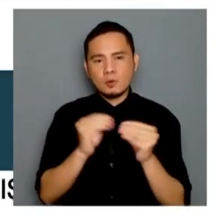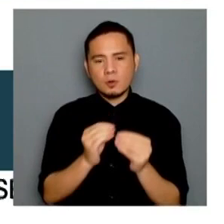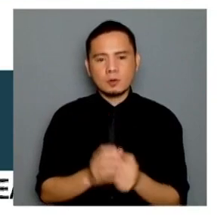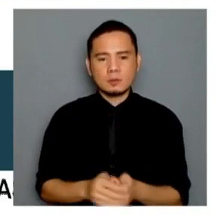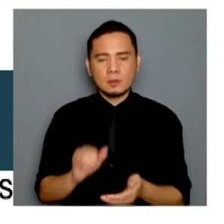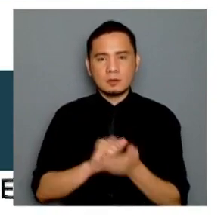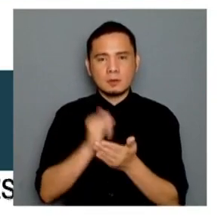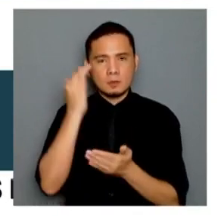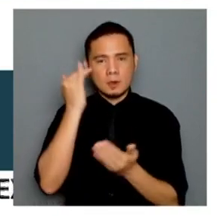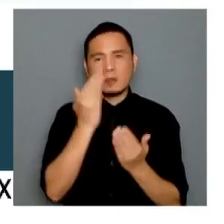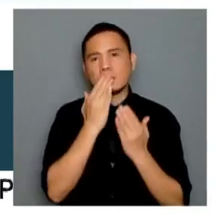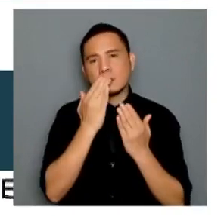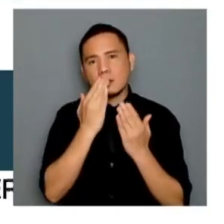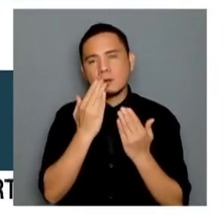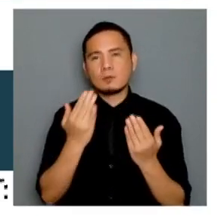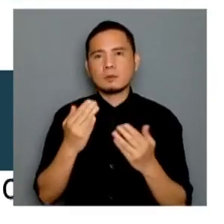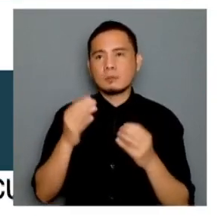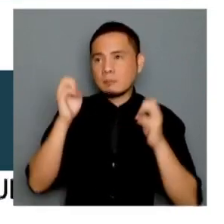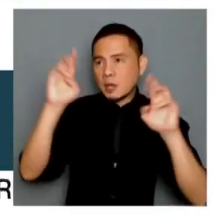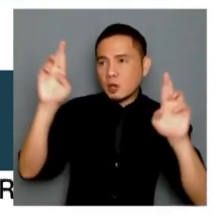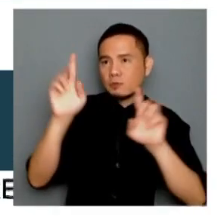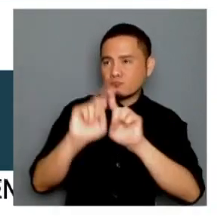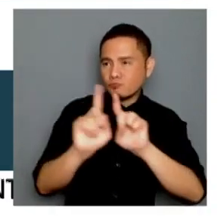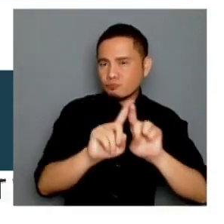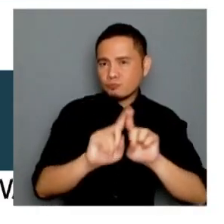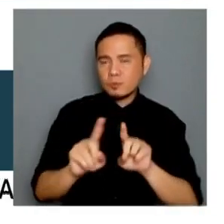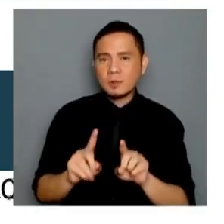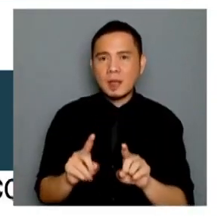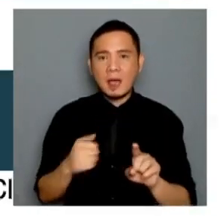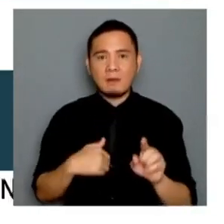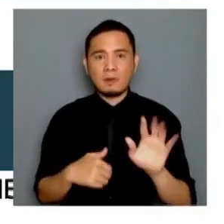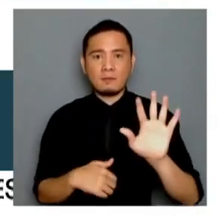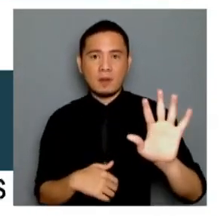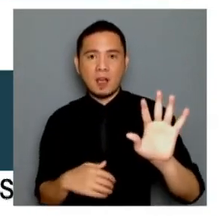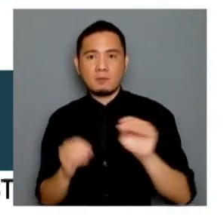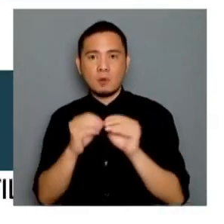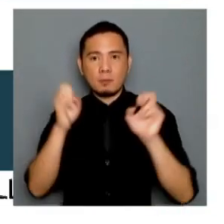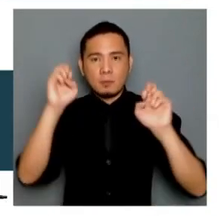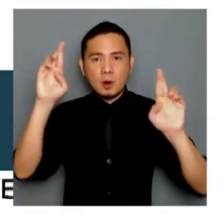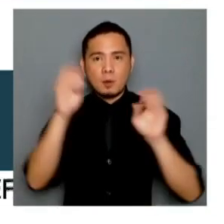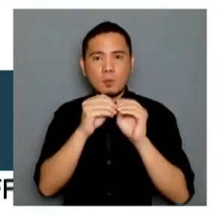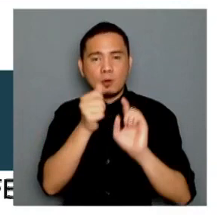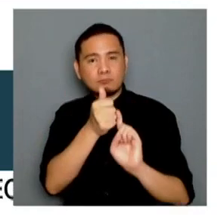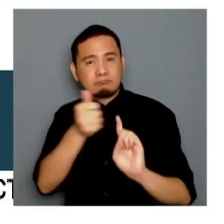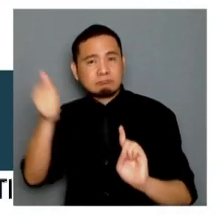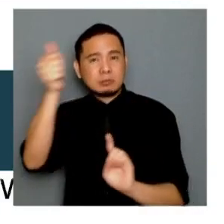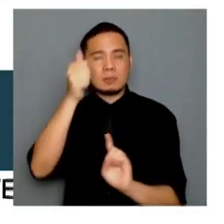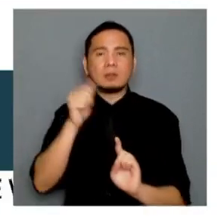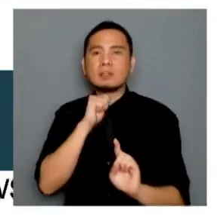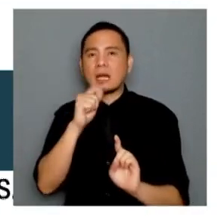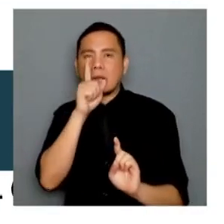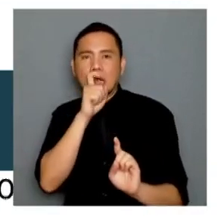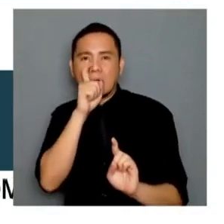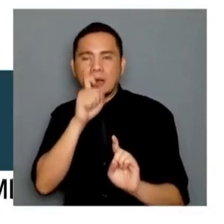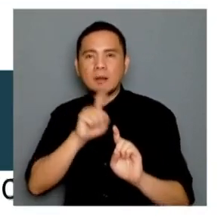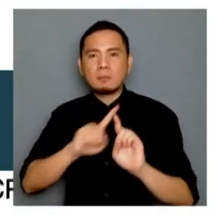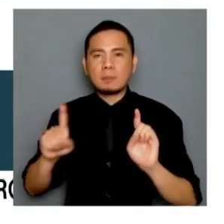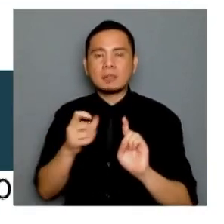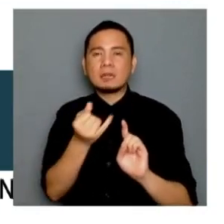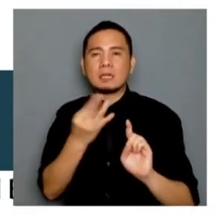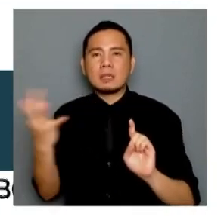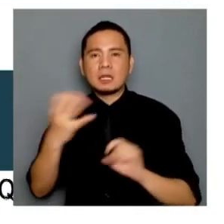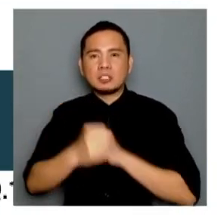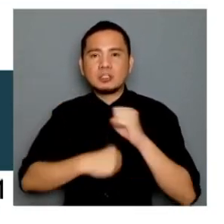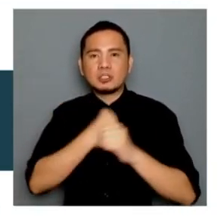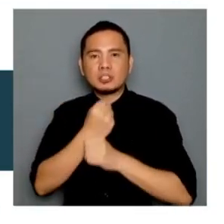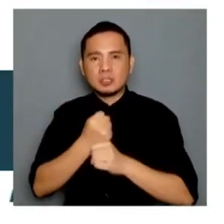my fellow mayors. There are five mayors more senior than I. Senior not necessarily by age, but also by terms. There